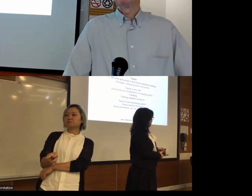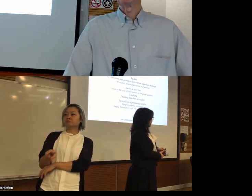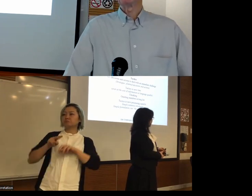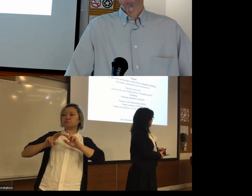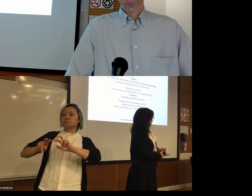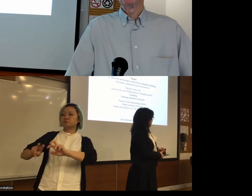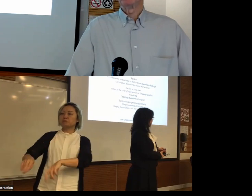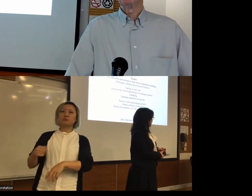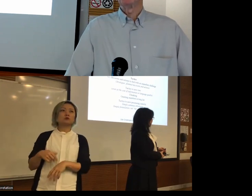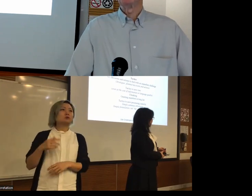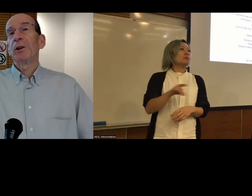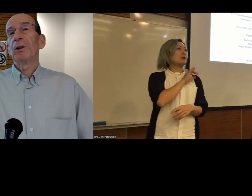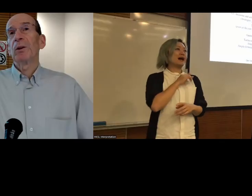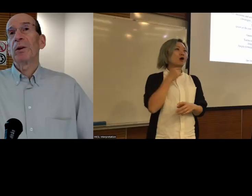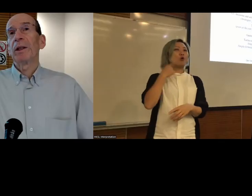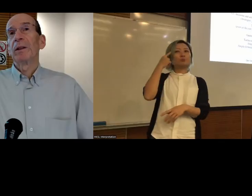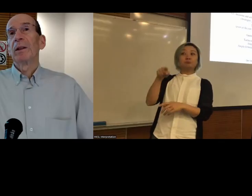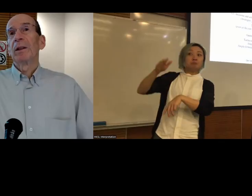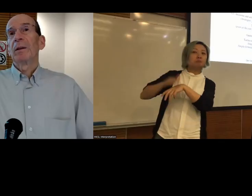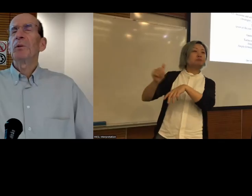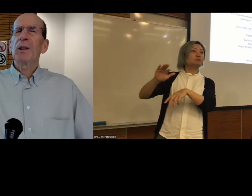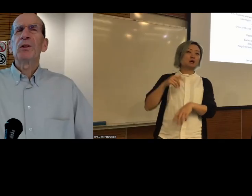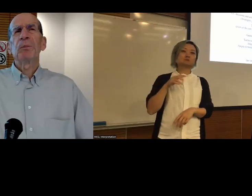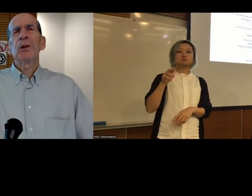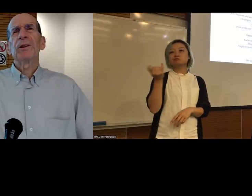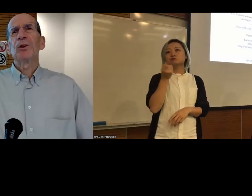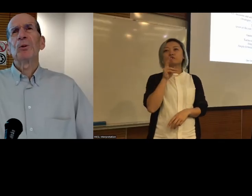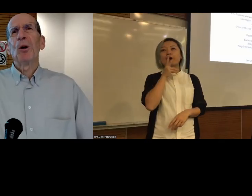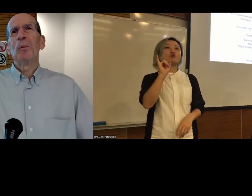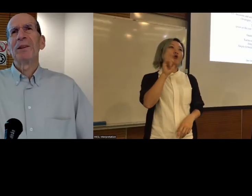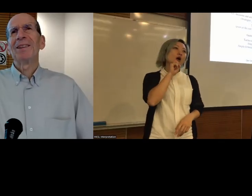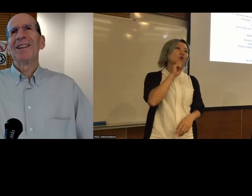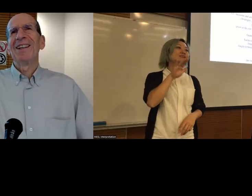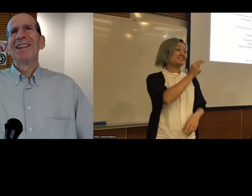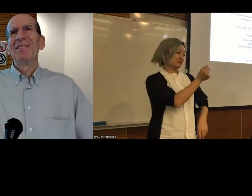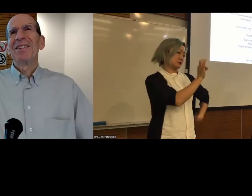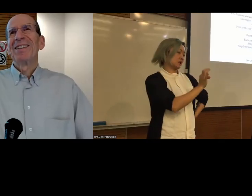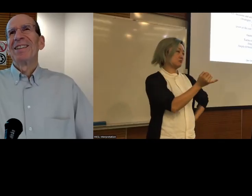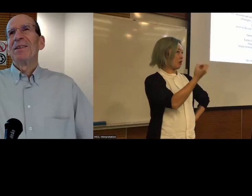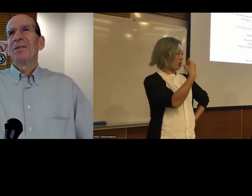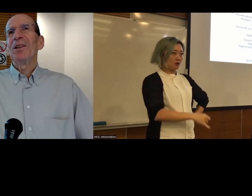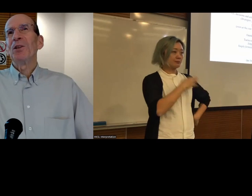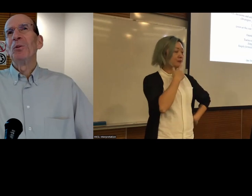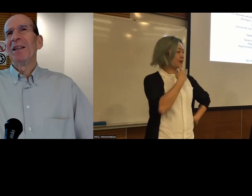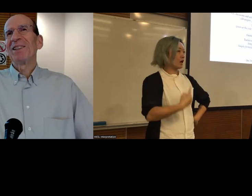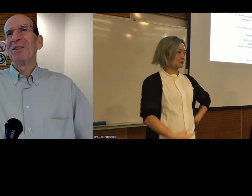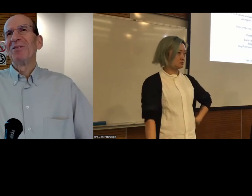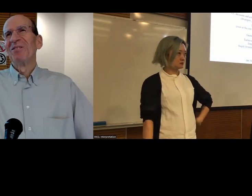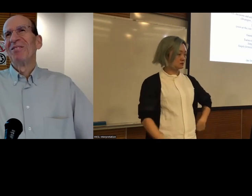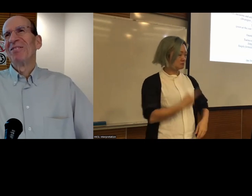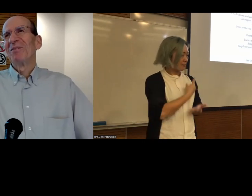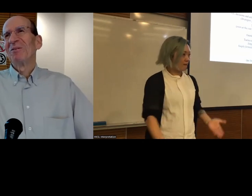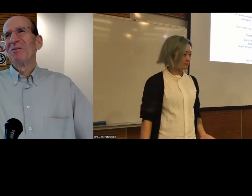they made mistakes as well, errors and omissions and all that. 70% is too low, but they do make